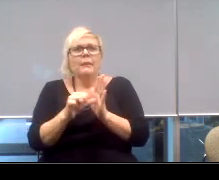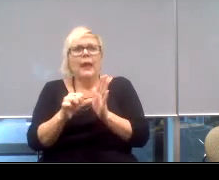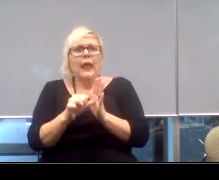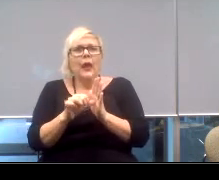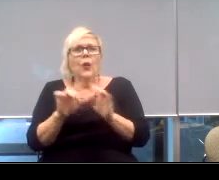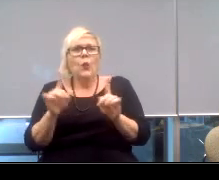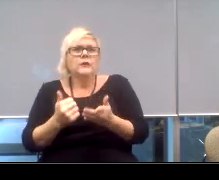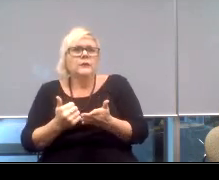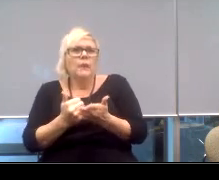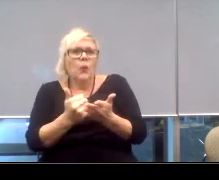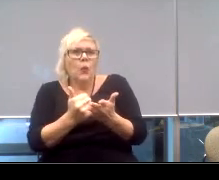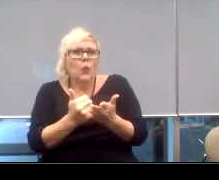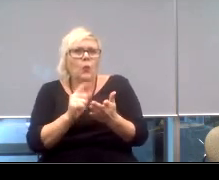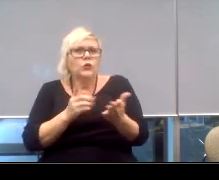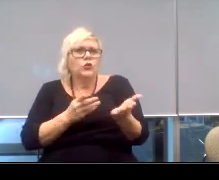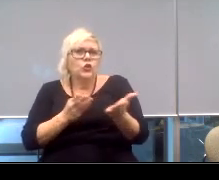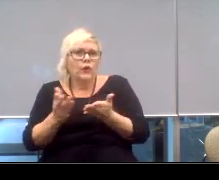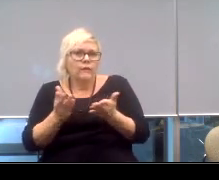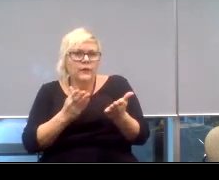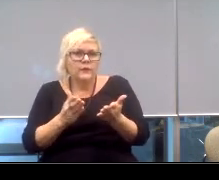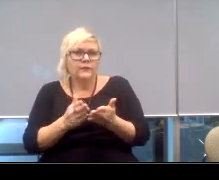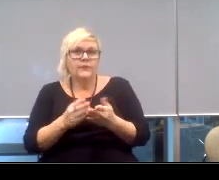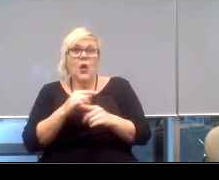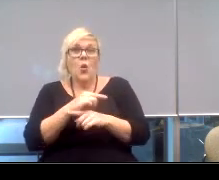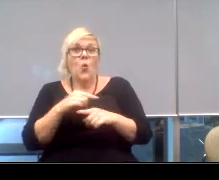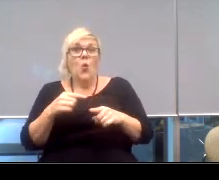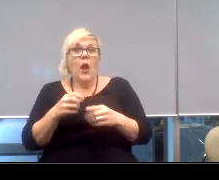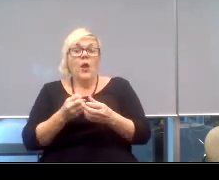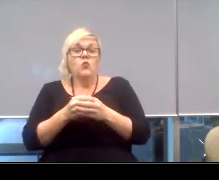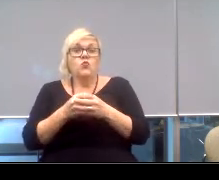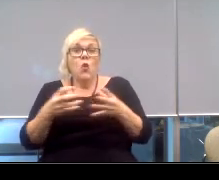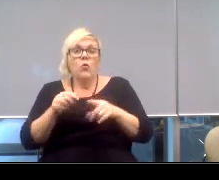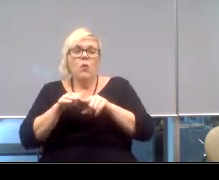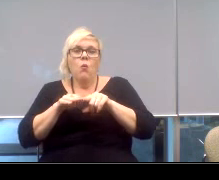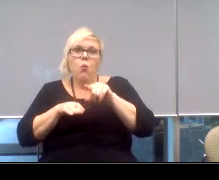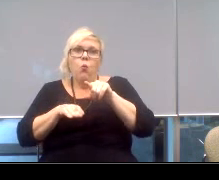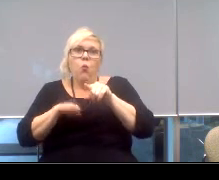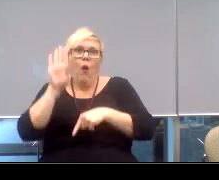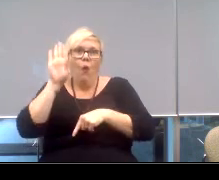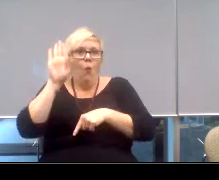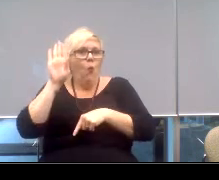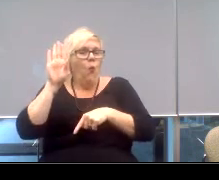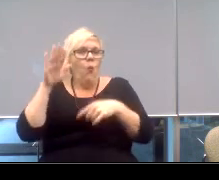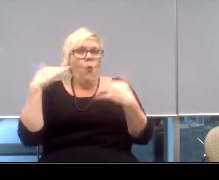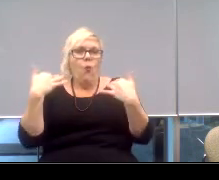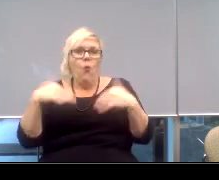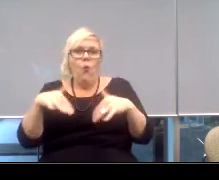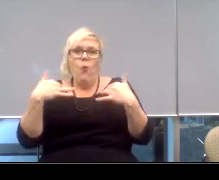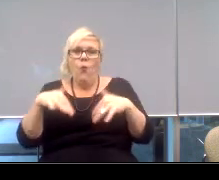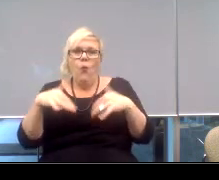Now we're on a major and rapid trajectory of growth. As you can see, we're in that point marked.